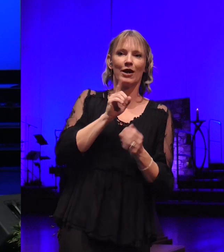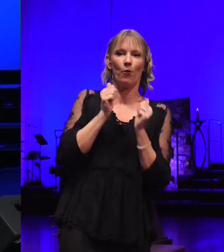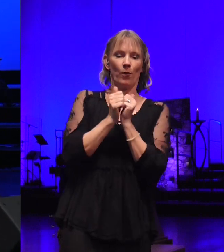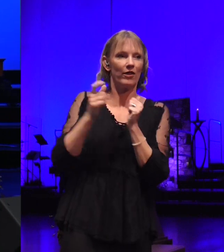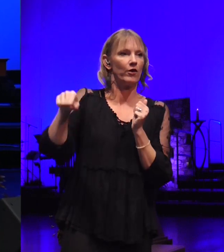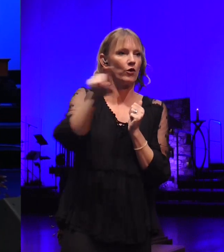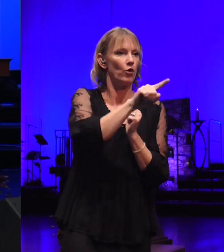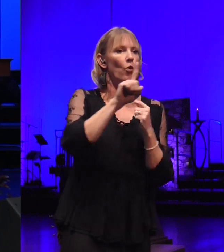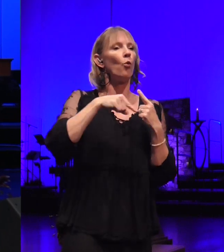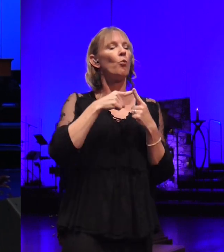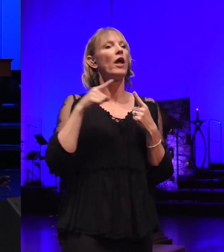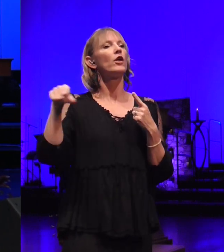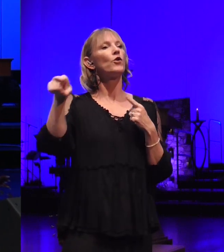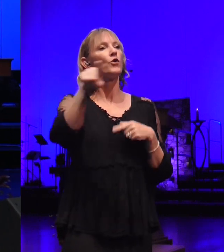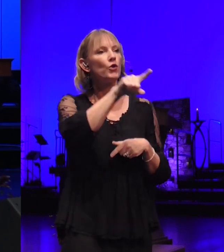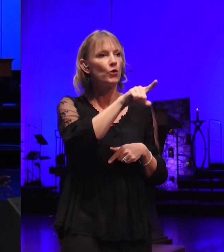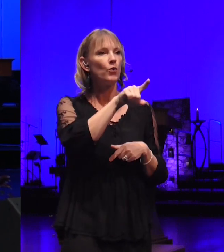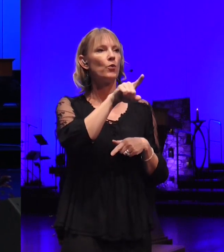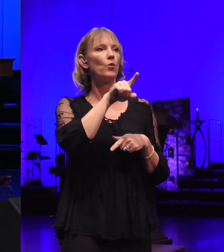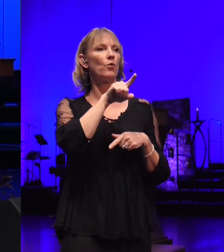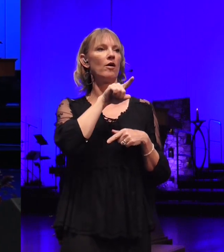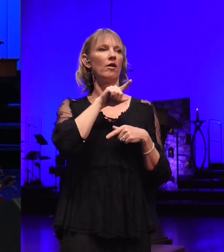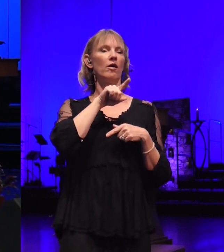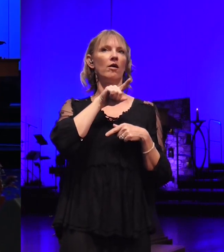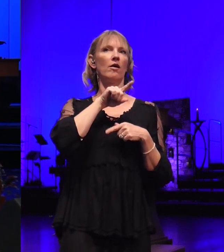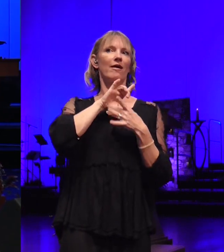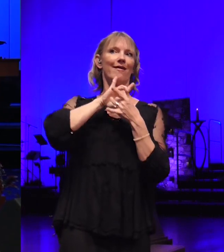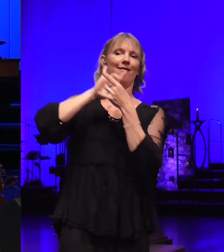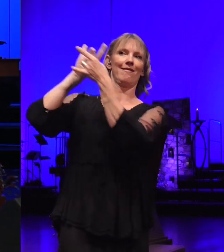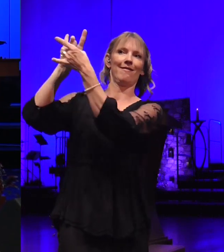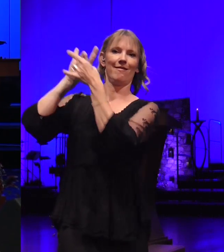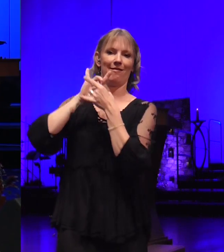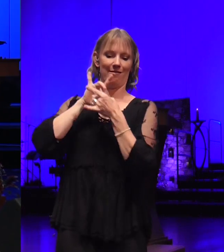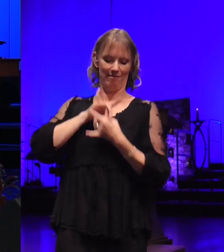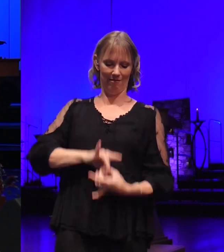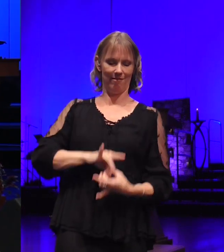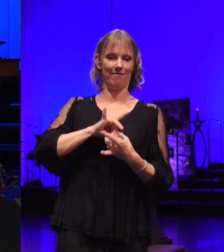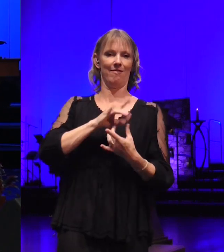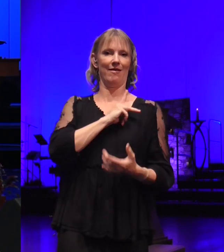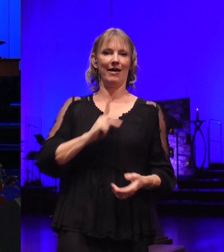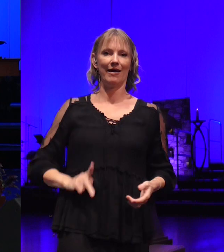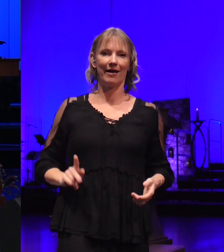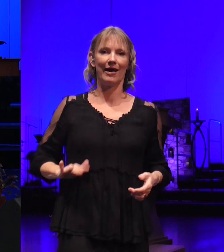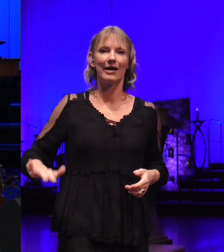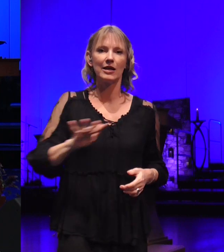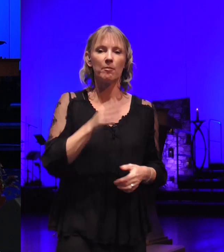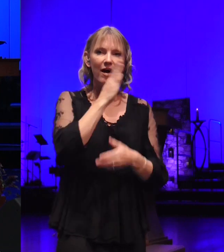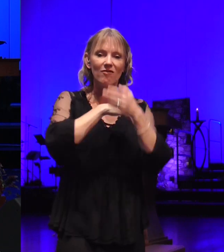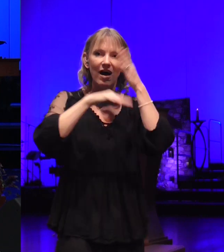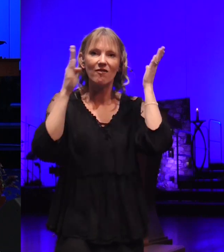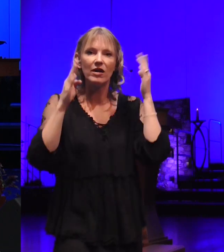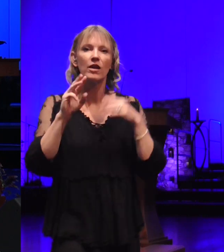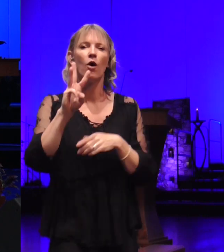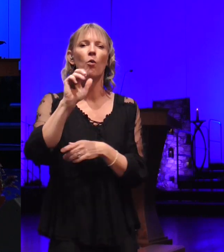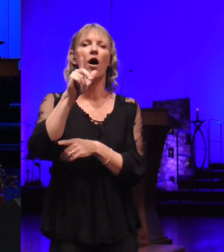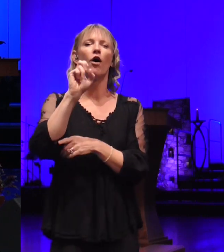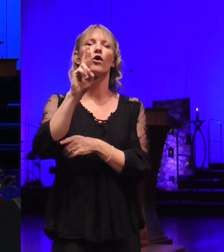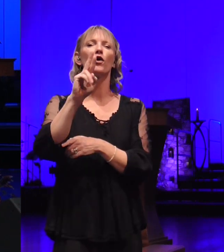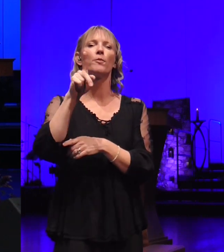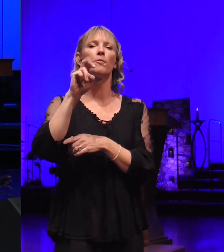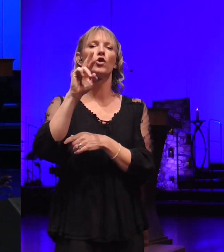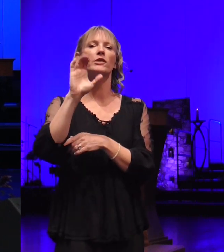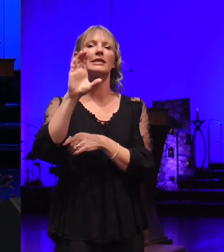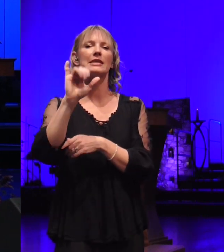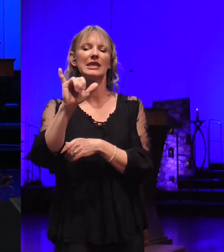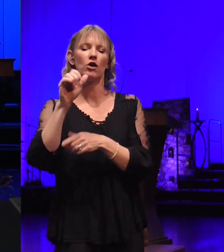you associate yourself with that kingdom of heaven. Walker Percy, the author, once